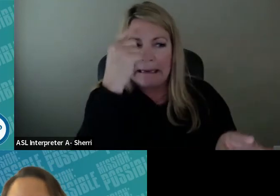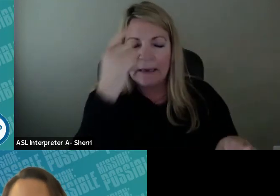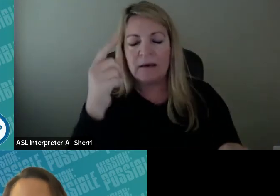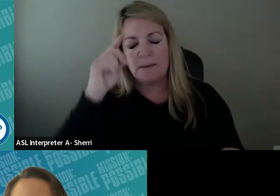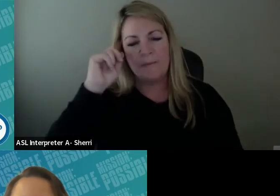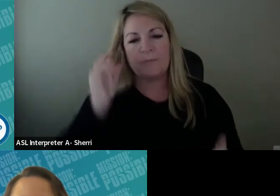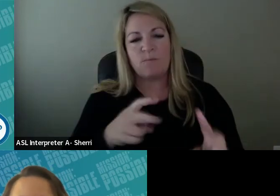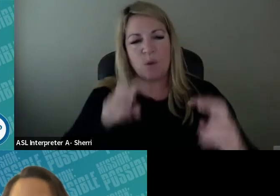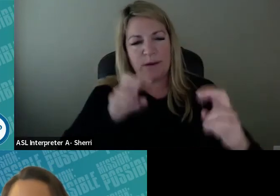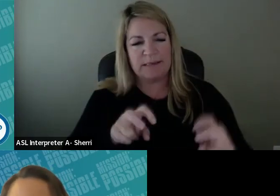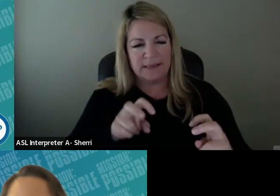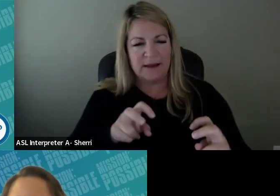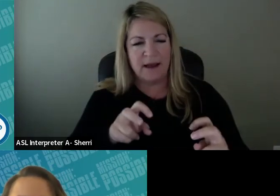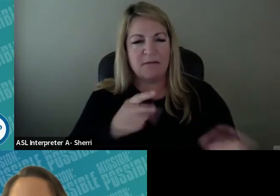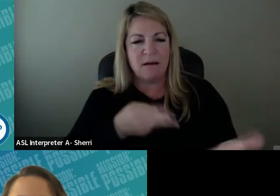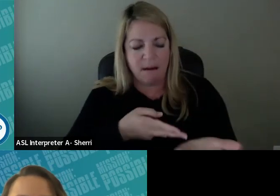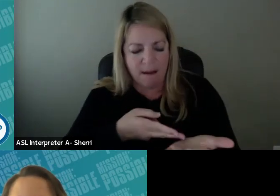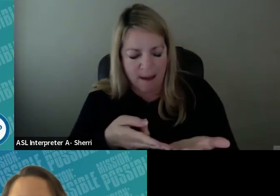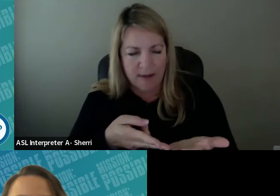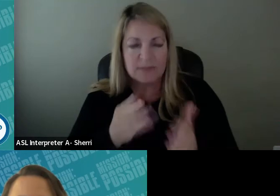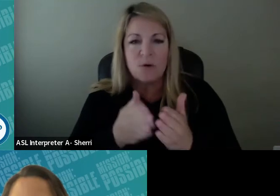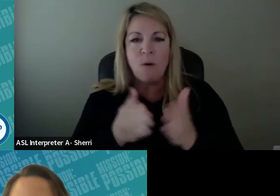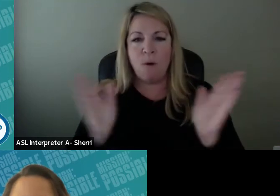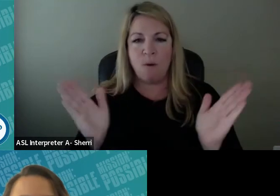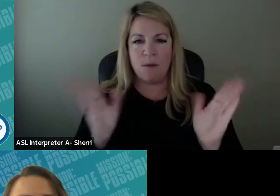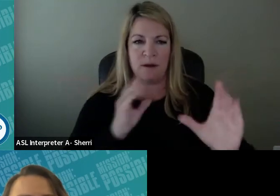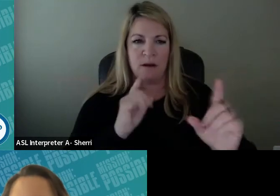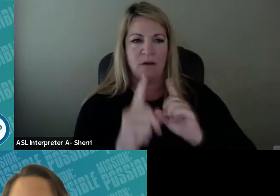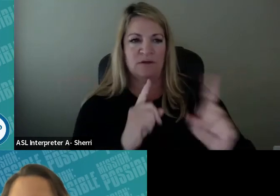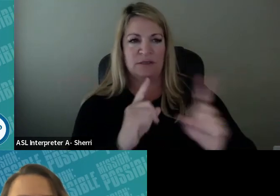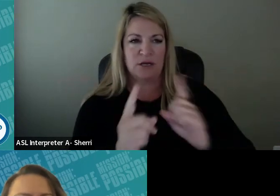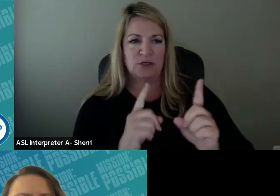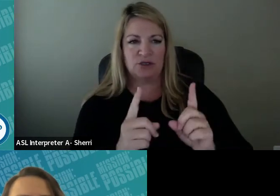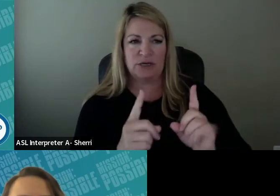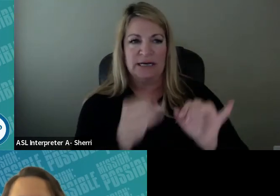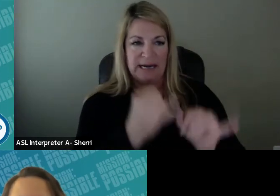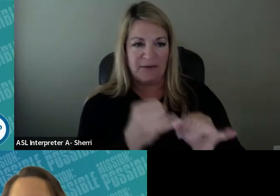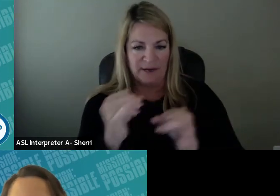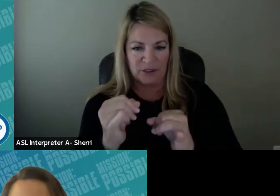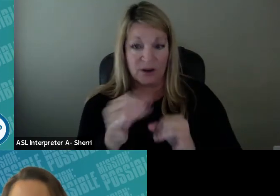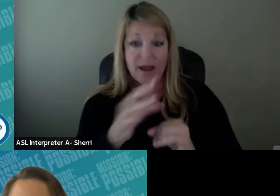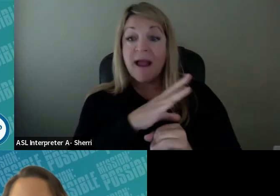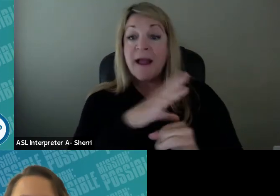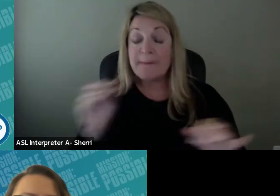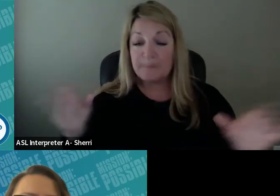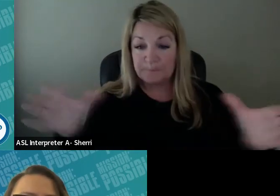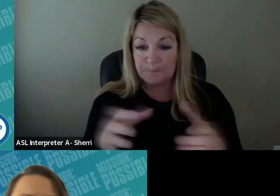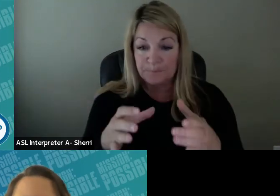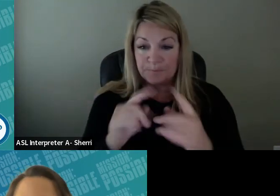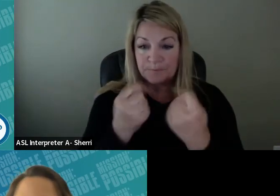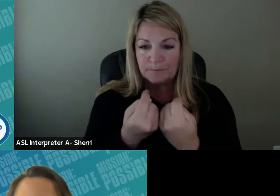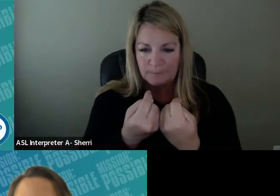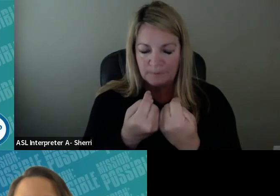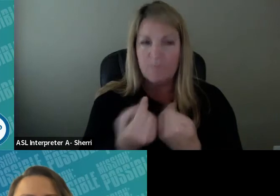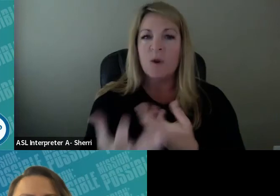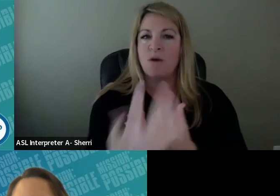sit down with them and had honest and open conversations individually and as a team. And we involved the